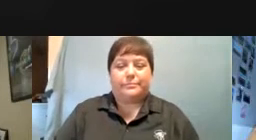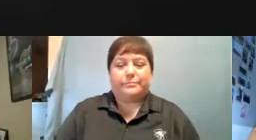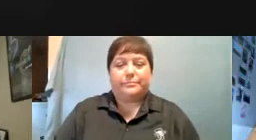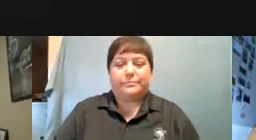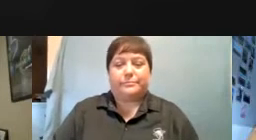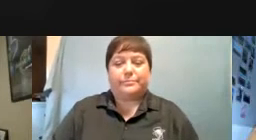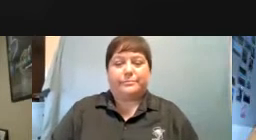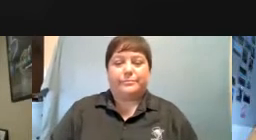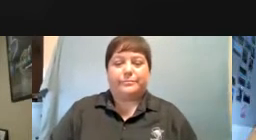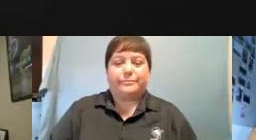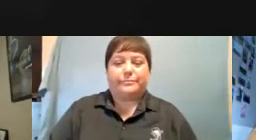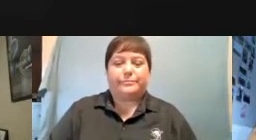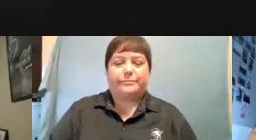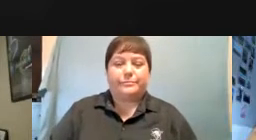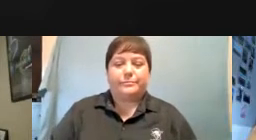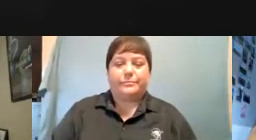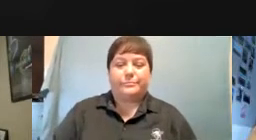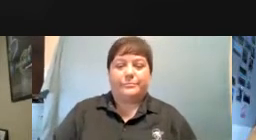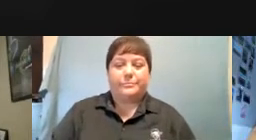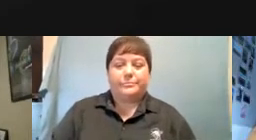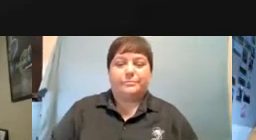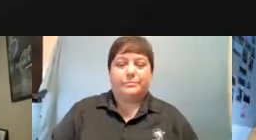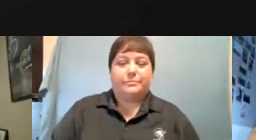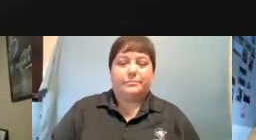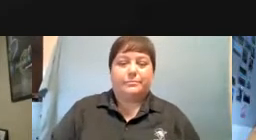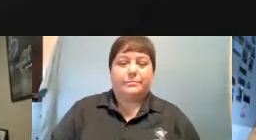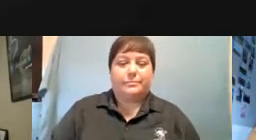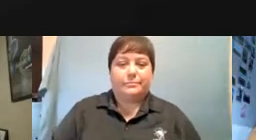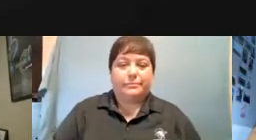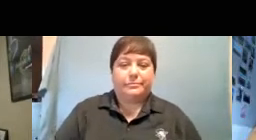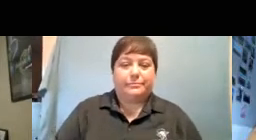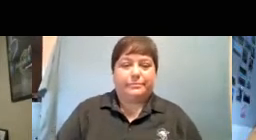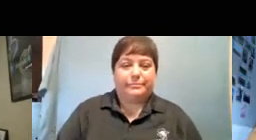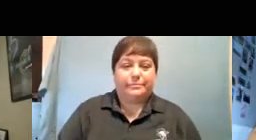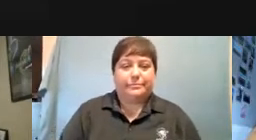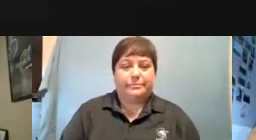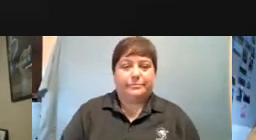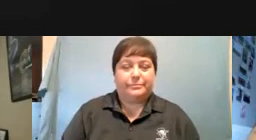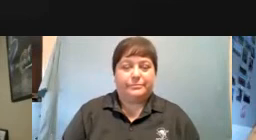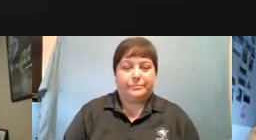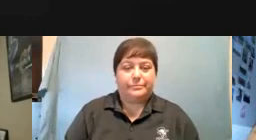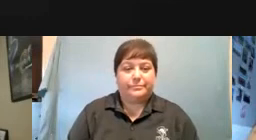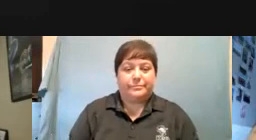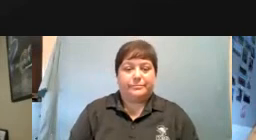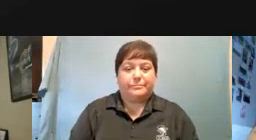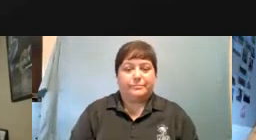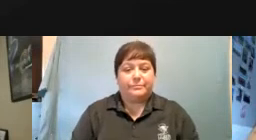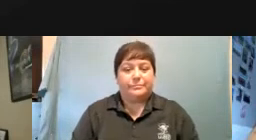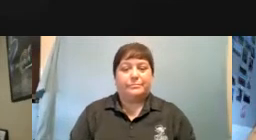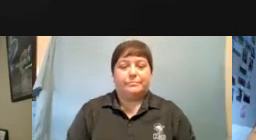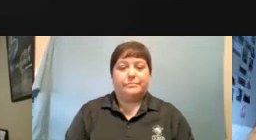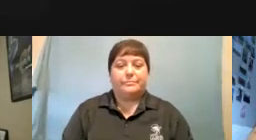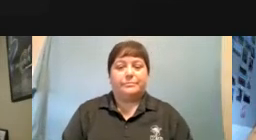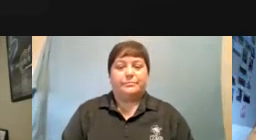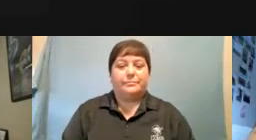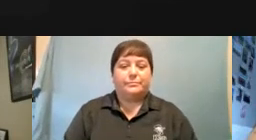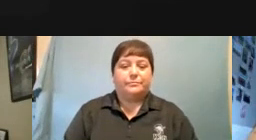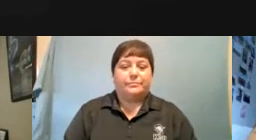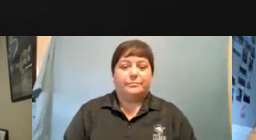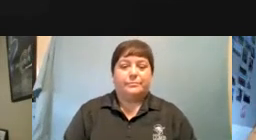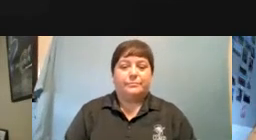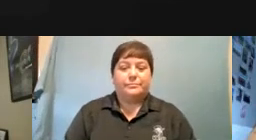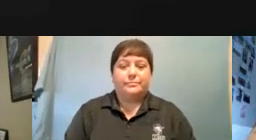being able to maintain our own mental health while doing so. Instead of this feeling of like, I can't do this, I can't do